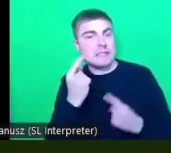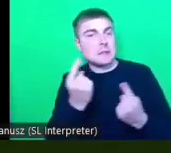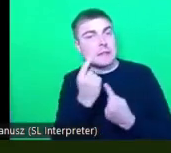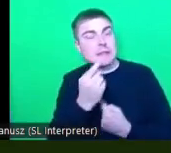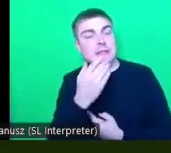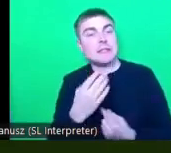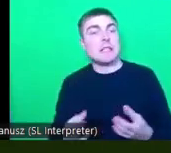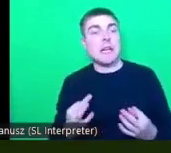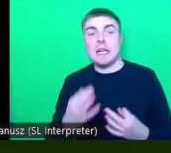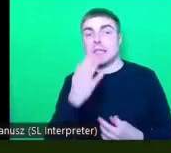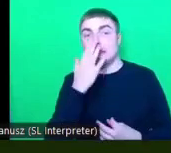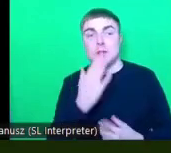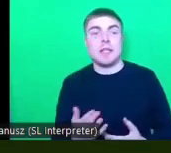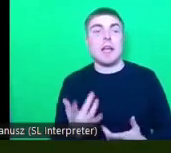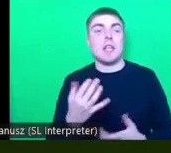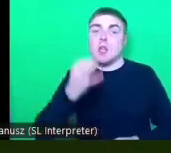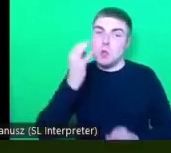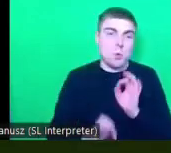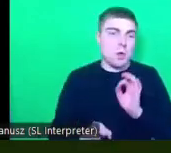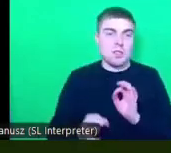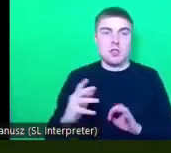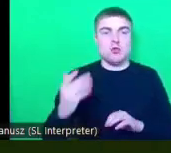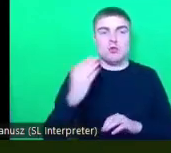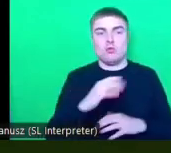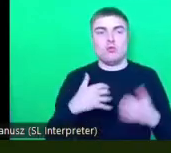during some years where we had those density-dependent effects.